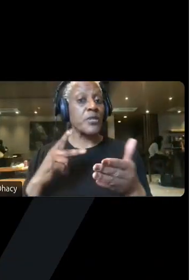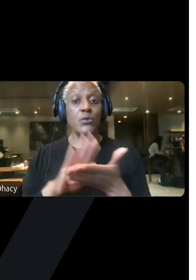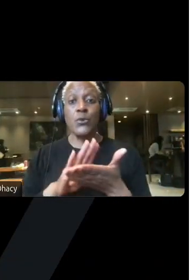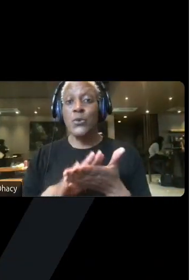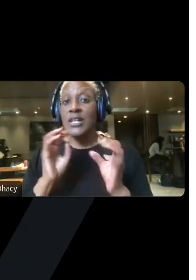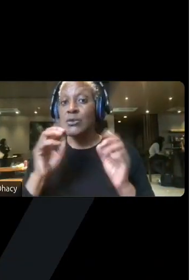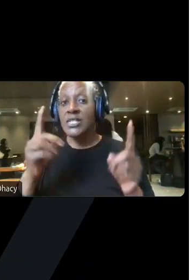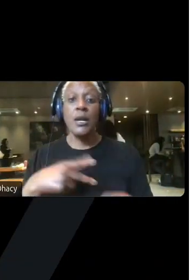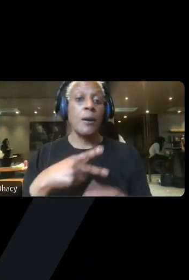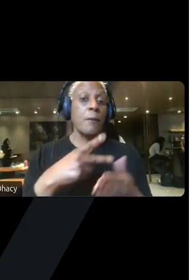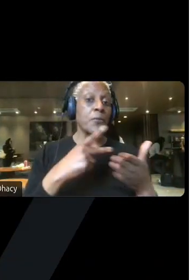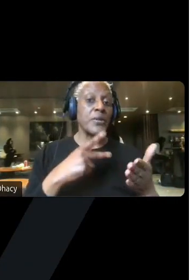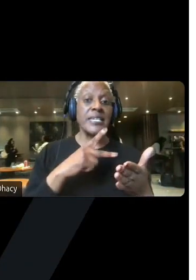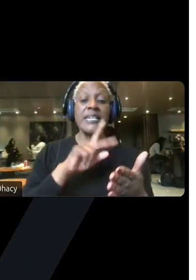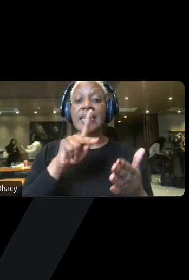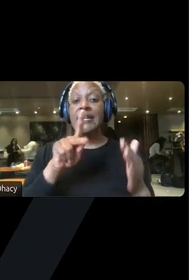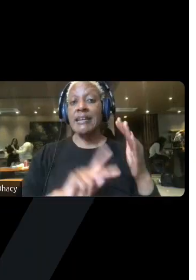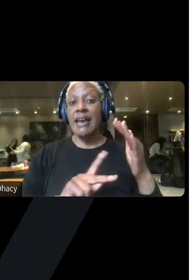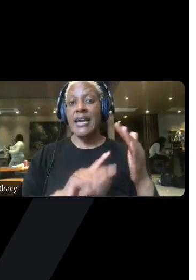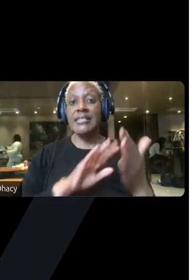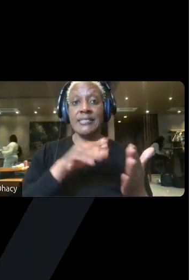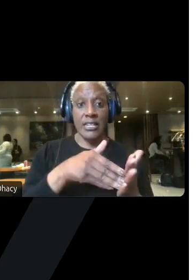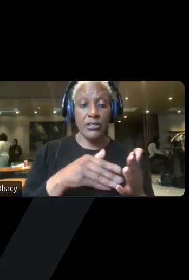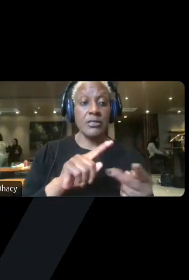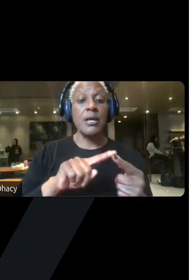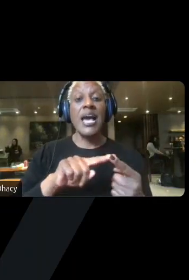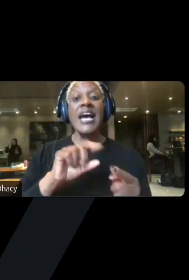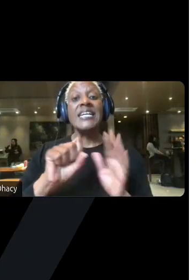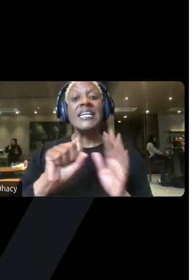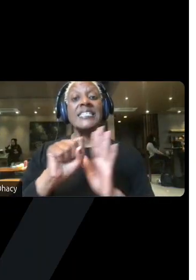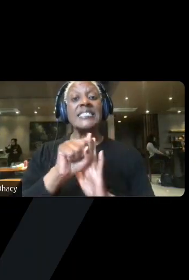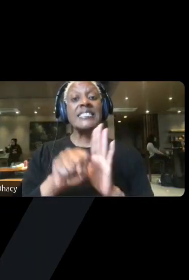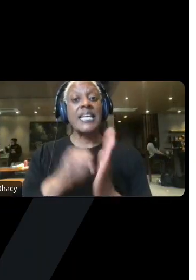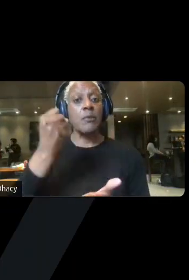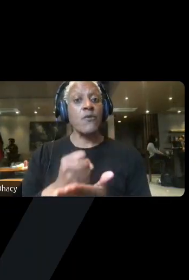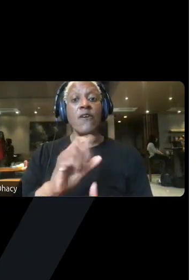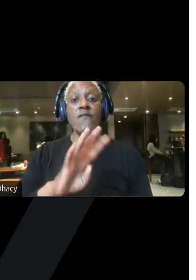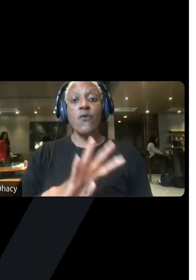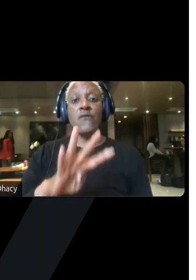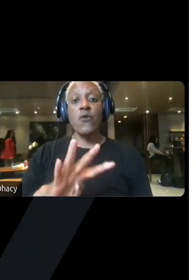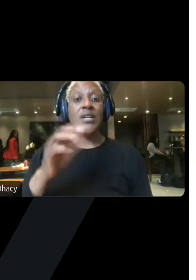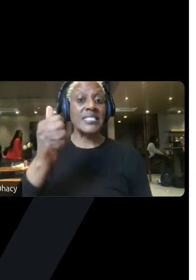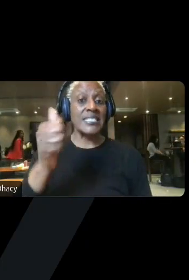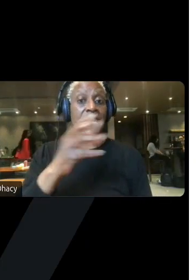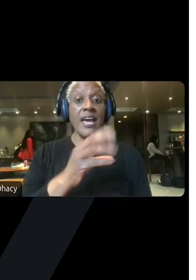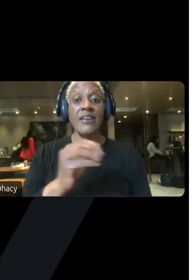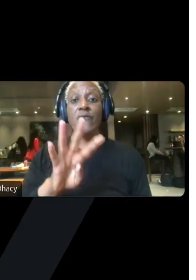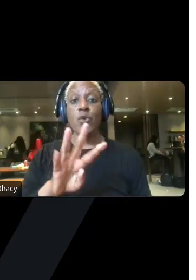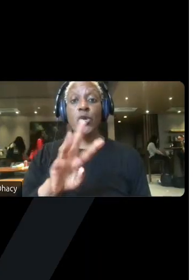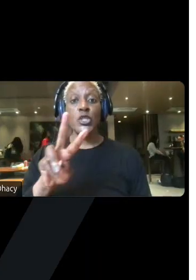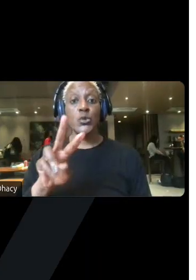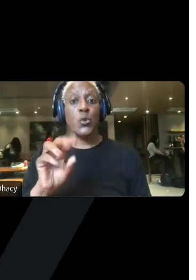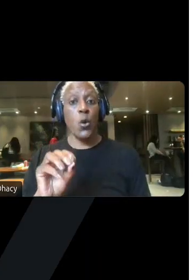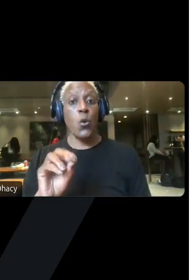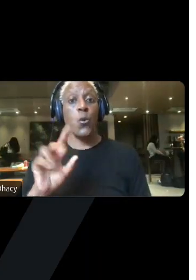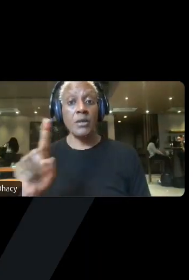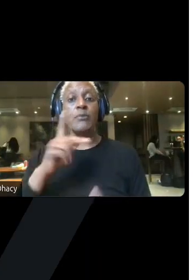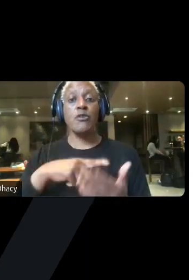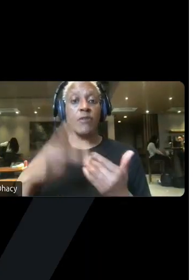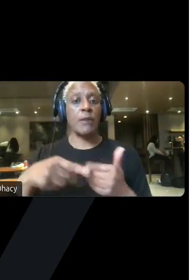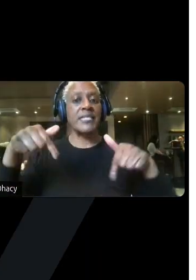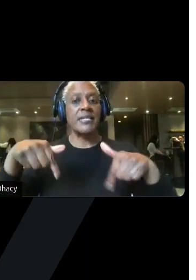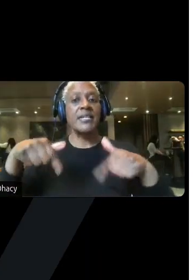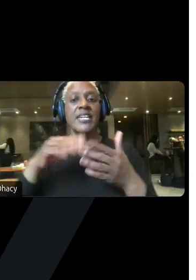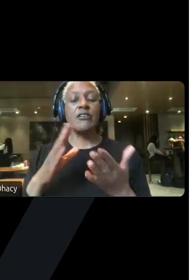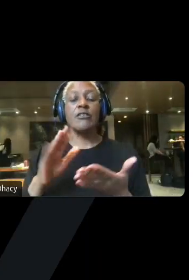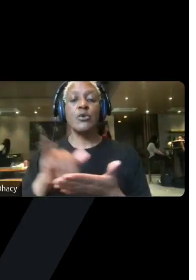centers. And then we have what's called state-approved 4410 and 4201 programs here in New York City.